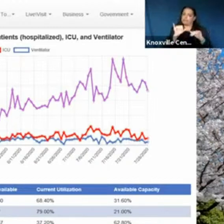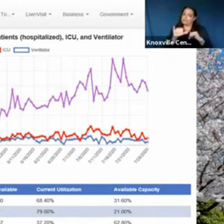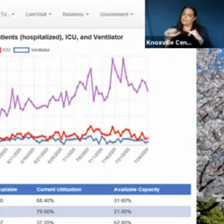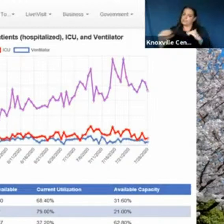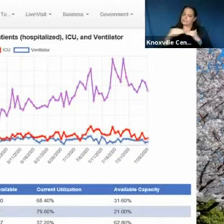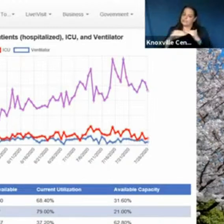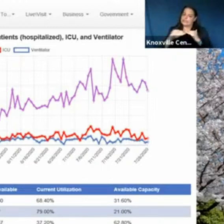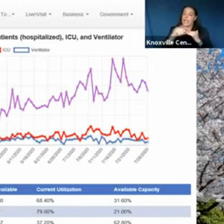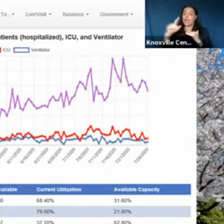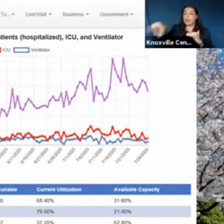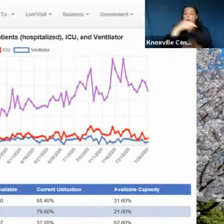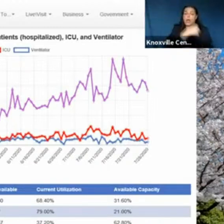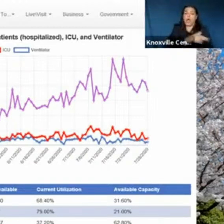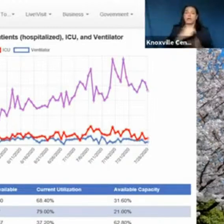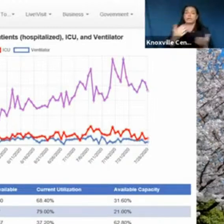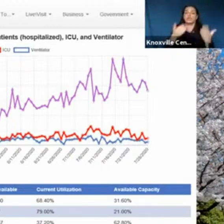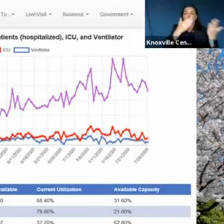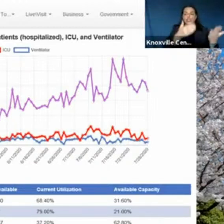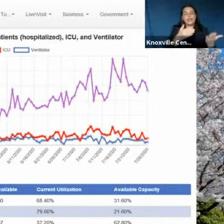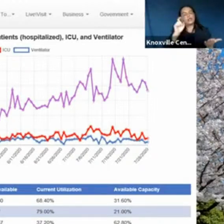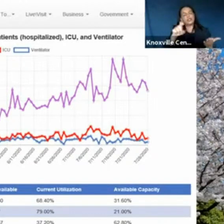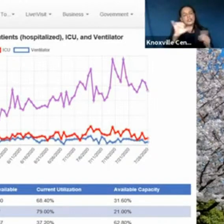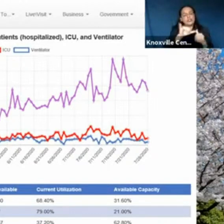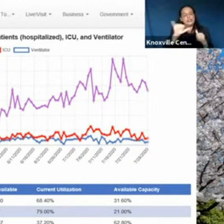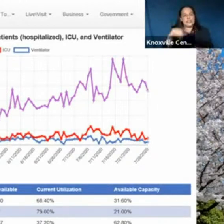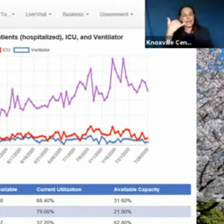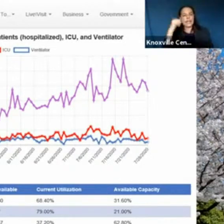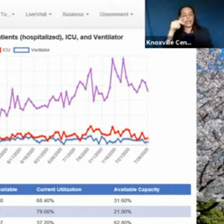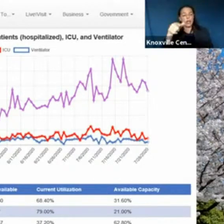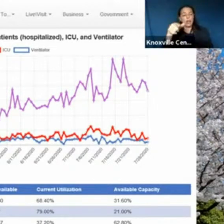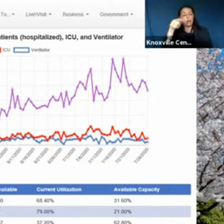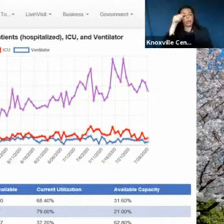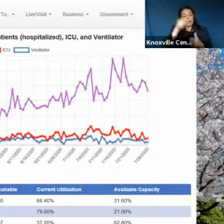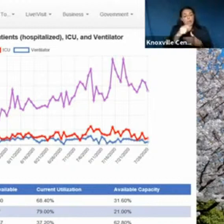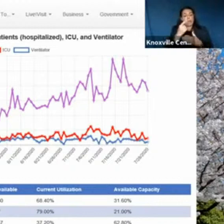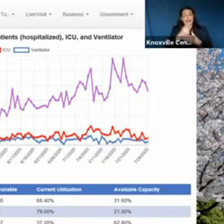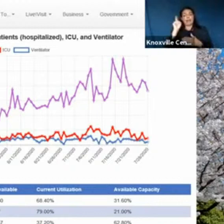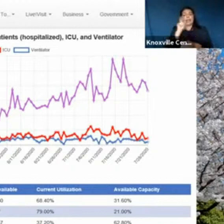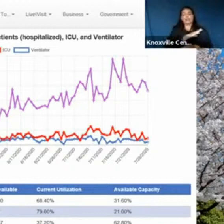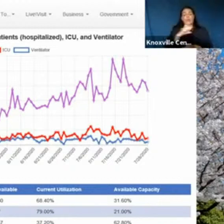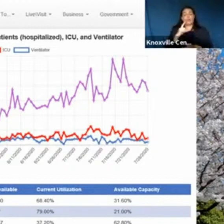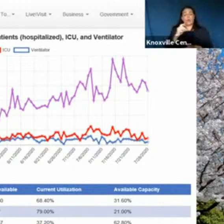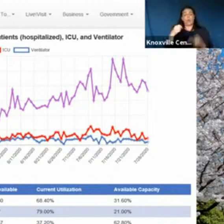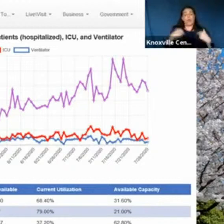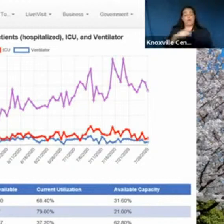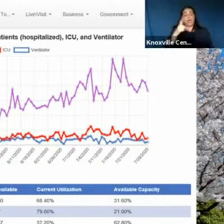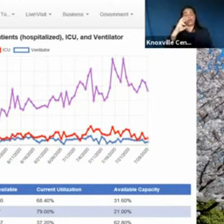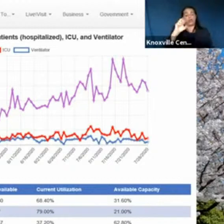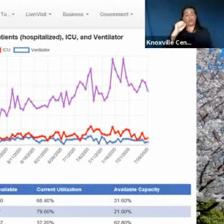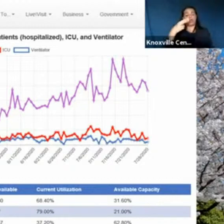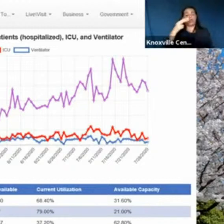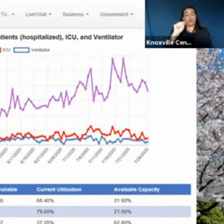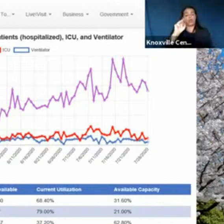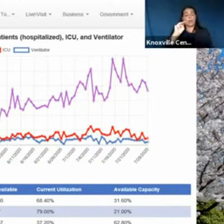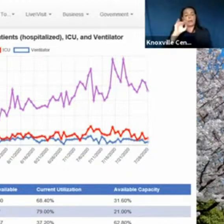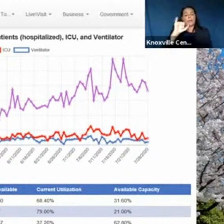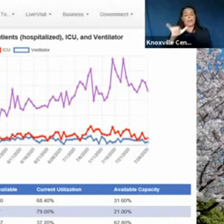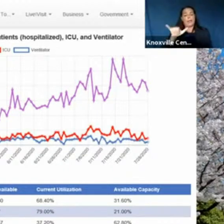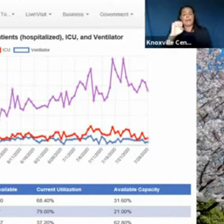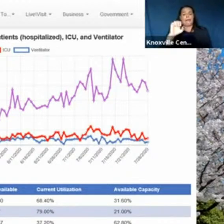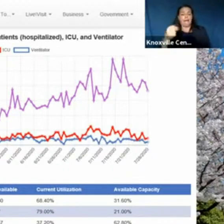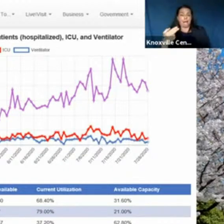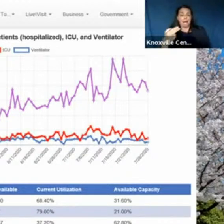yellow. As Dr. Shamia mentioned in last week's Board of Health meeting, the hospital systems continue to meet daily, assess